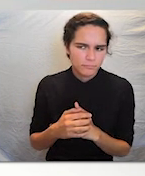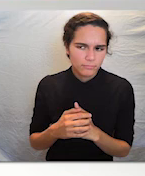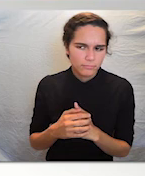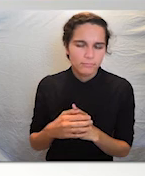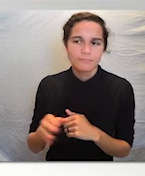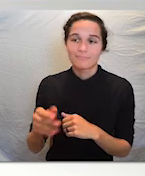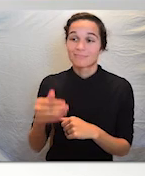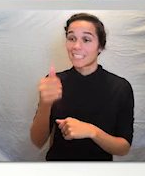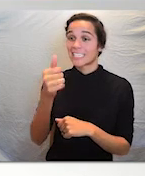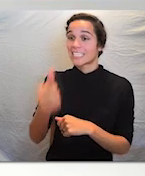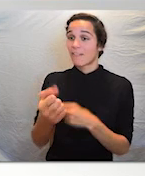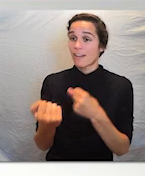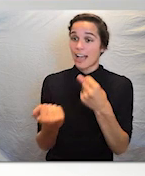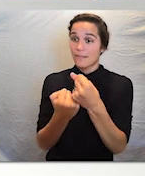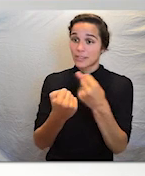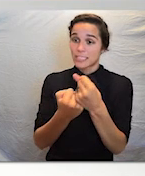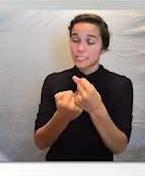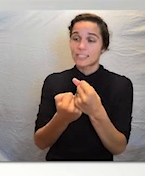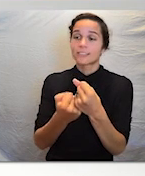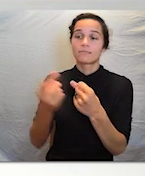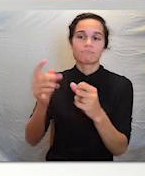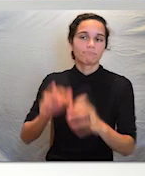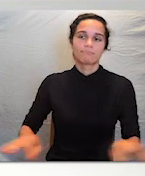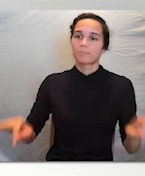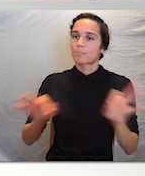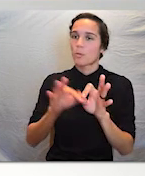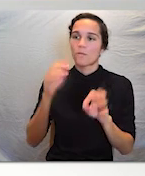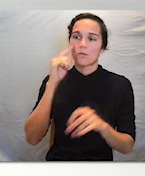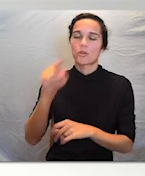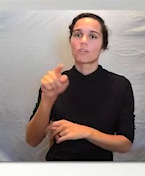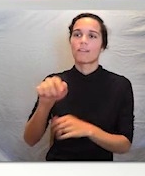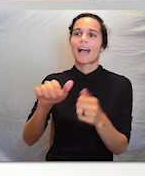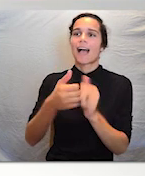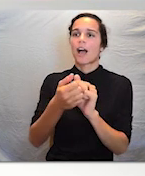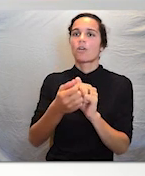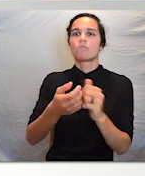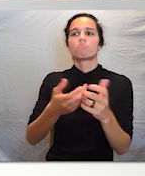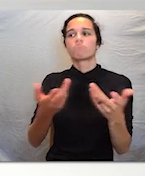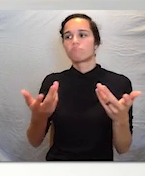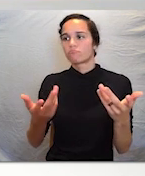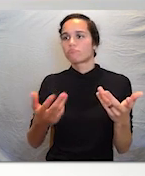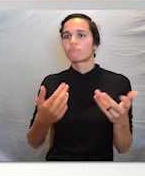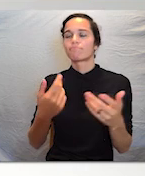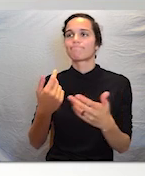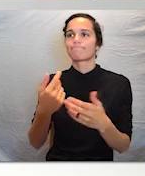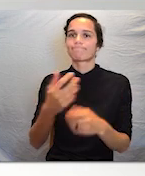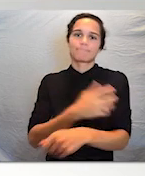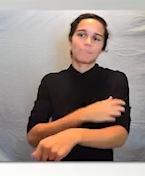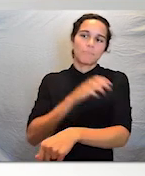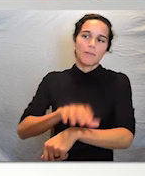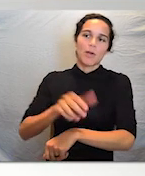Self-advocacy is a big thing, how to assert herself in a way that's appropriate.